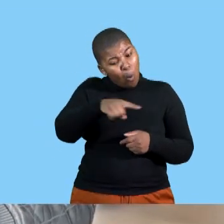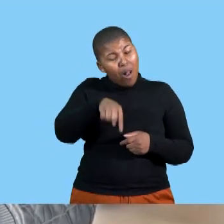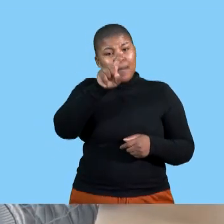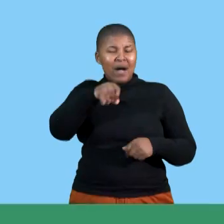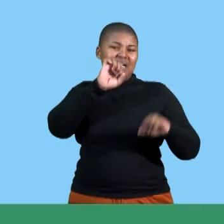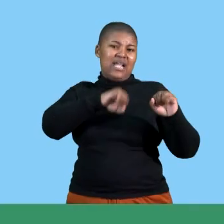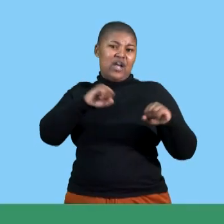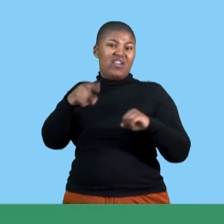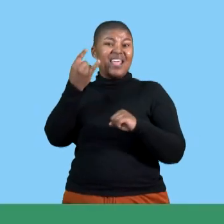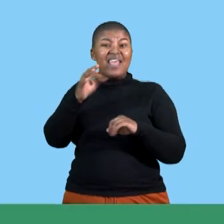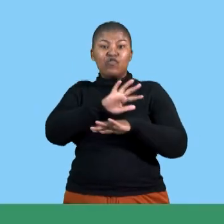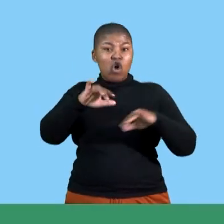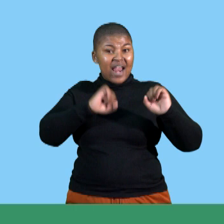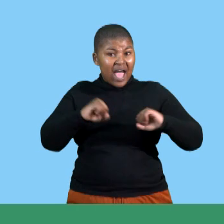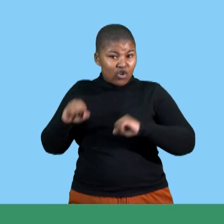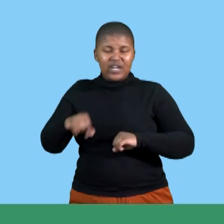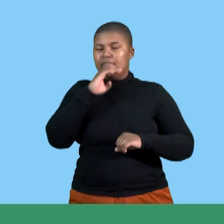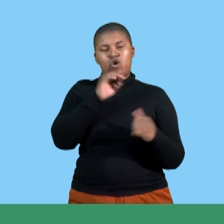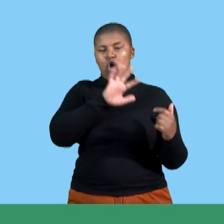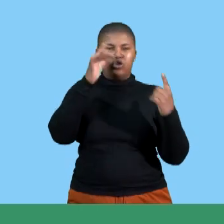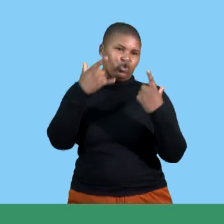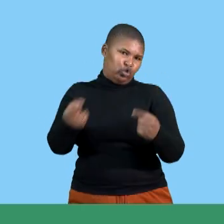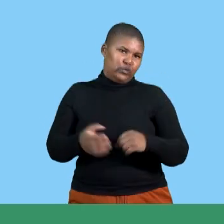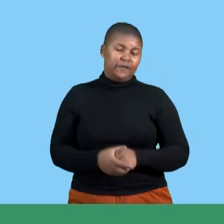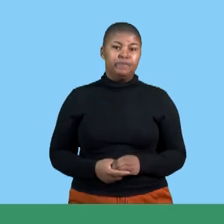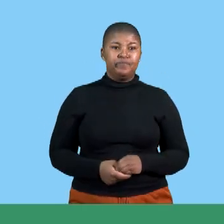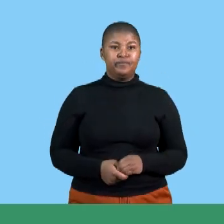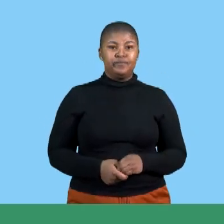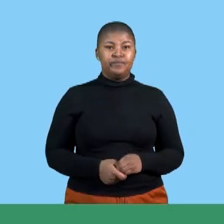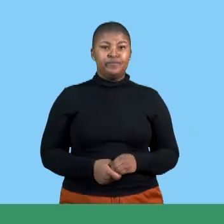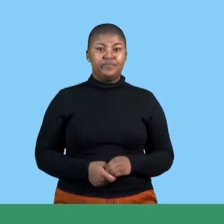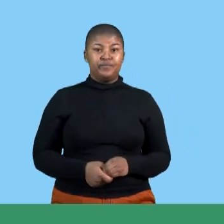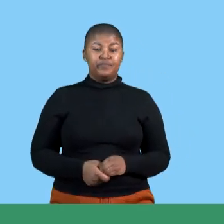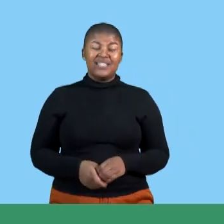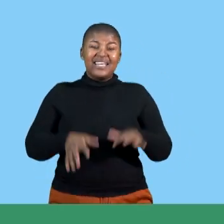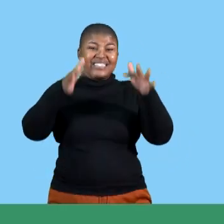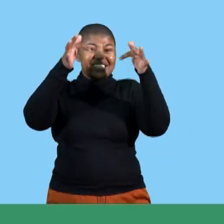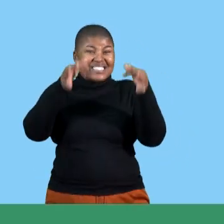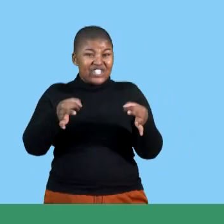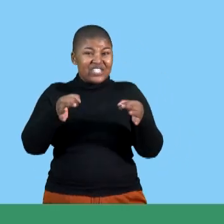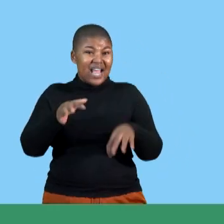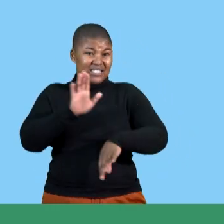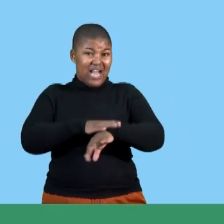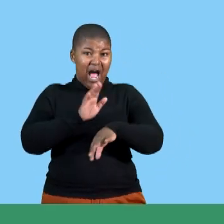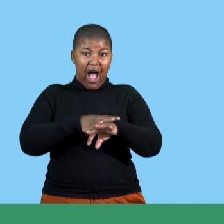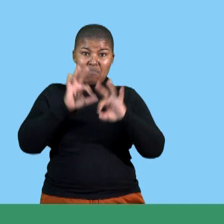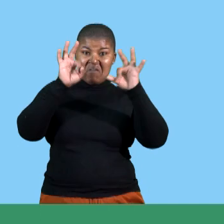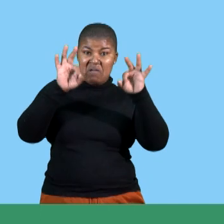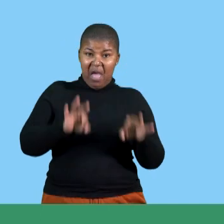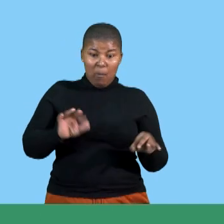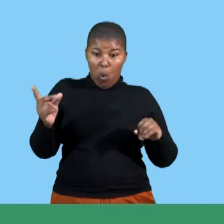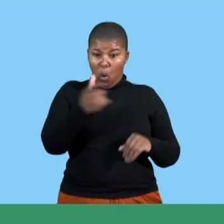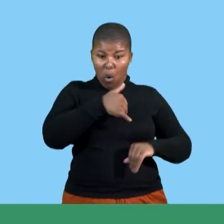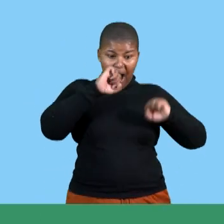rather. Decisions are often difficult to reach and time consuming. Decisions are